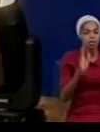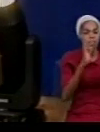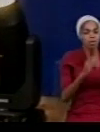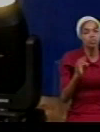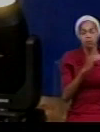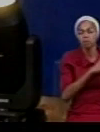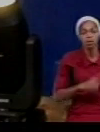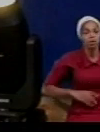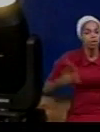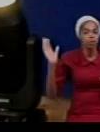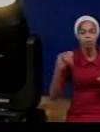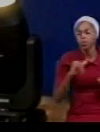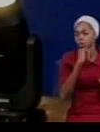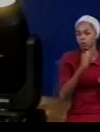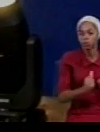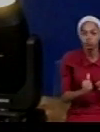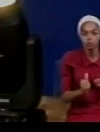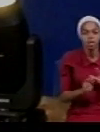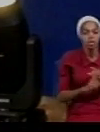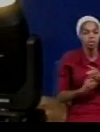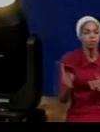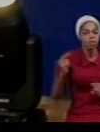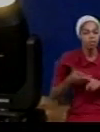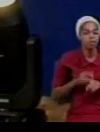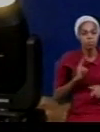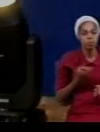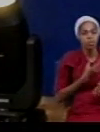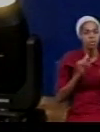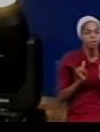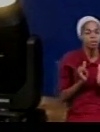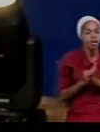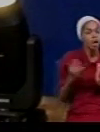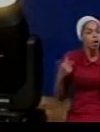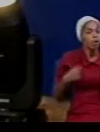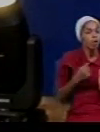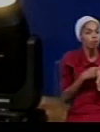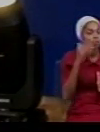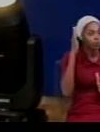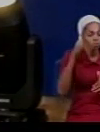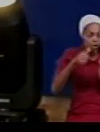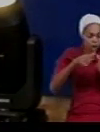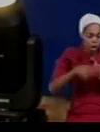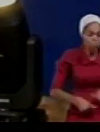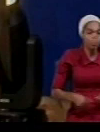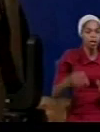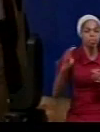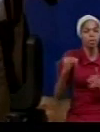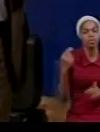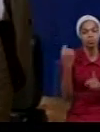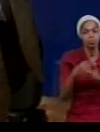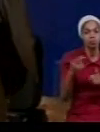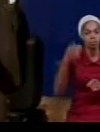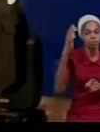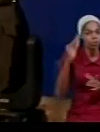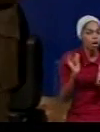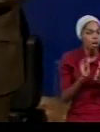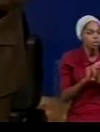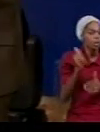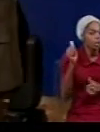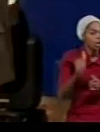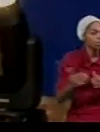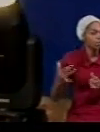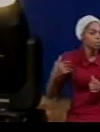wholesomely. We will abide by the word of God. And of course, in everything we do it to the glory of